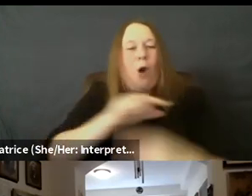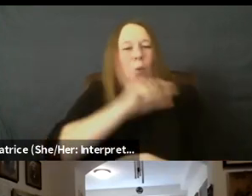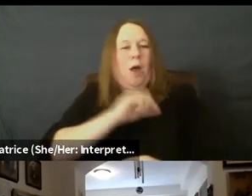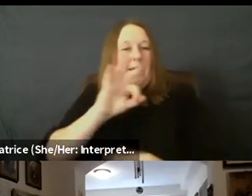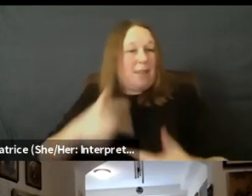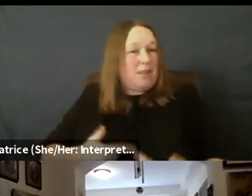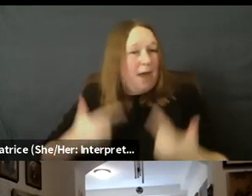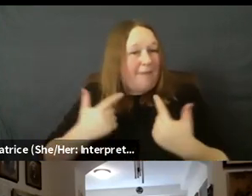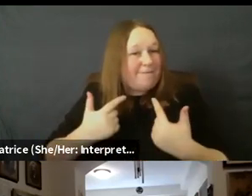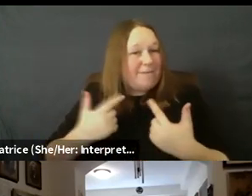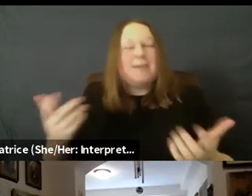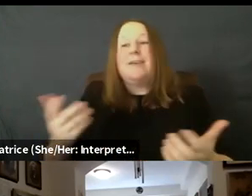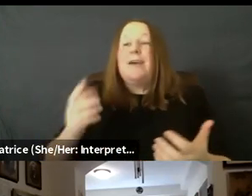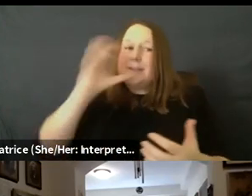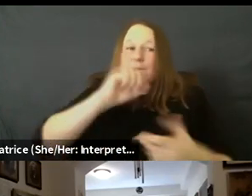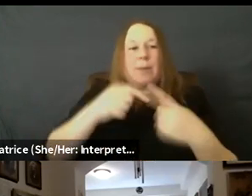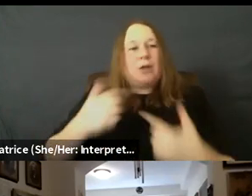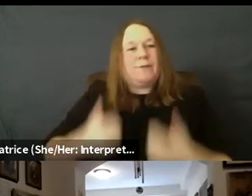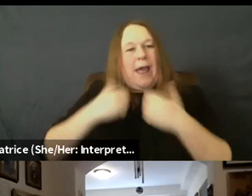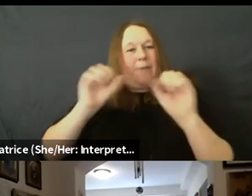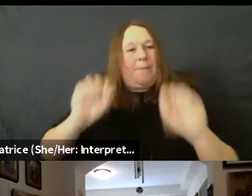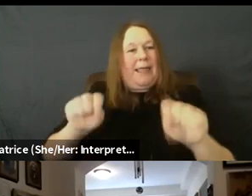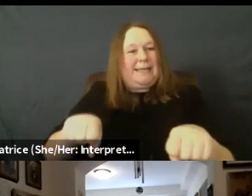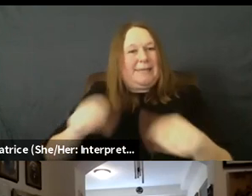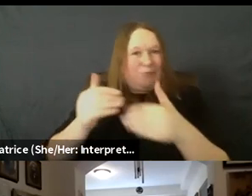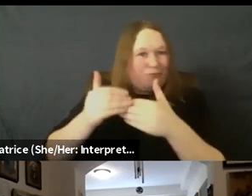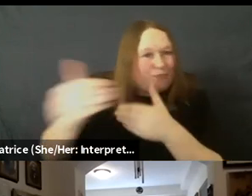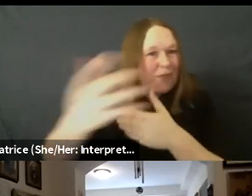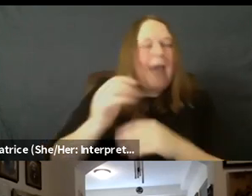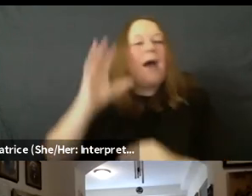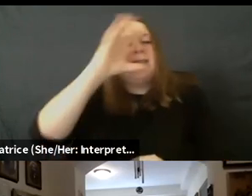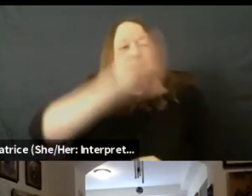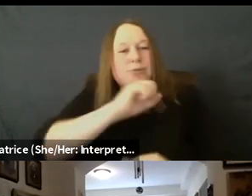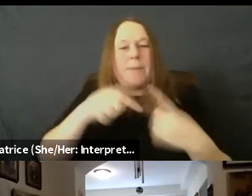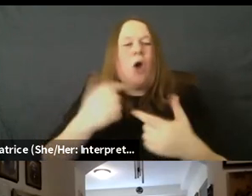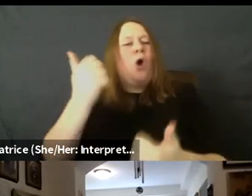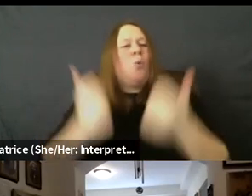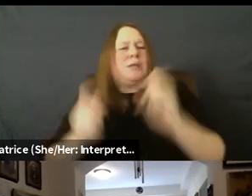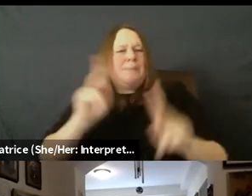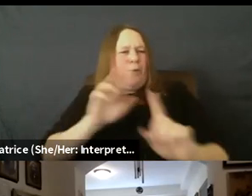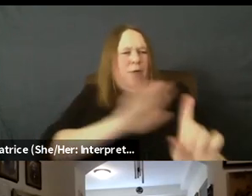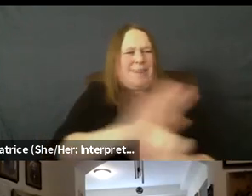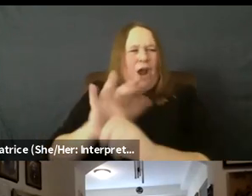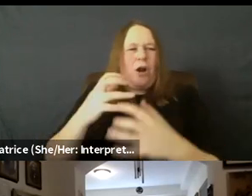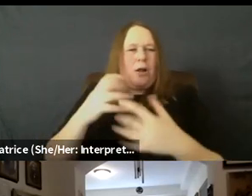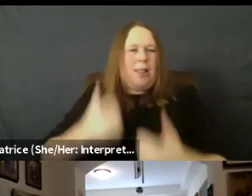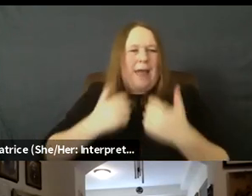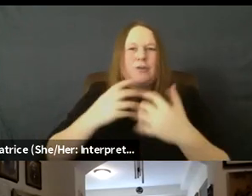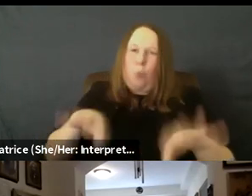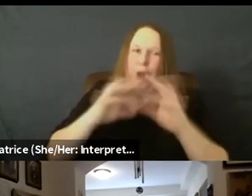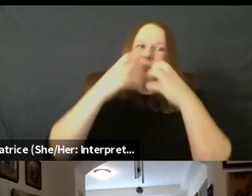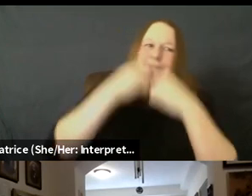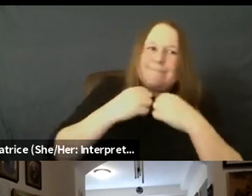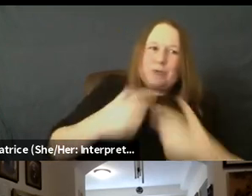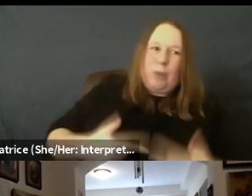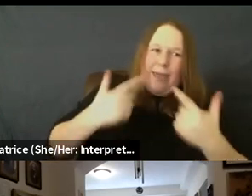life, because of assumptions about survivability, and because of assumptions about which people's lives are worth living and which people's lives